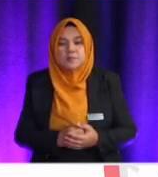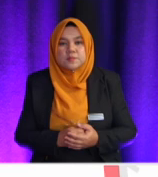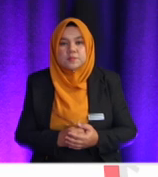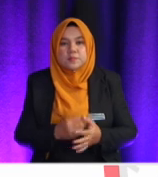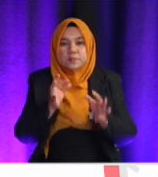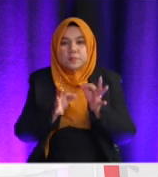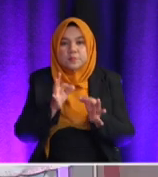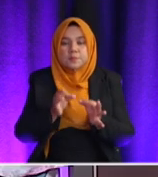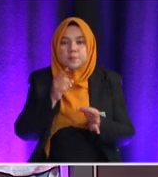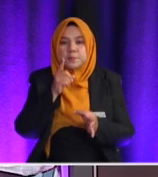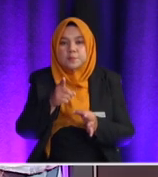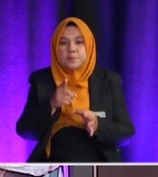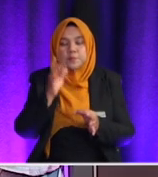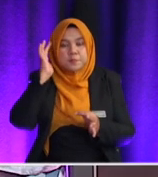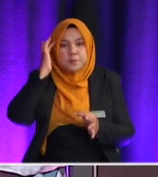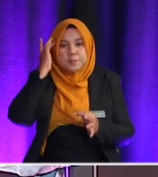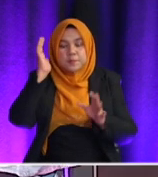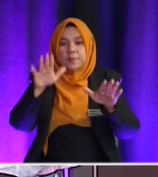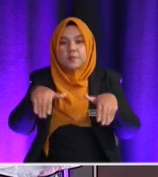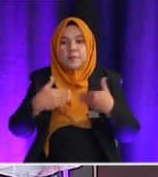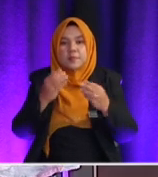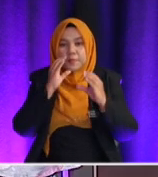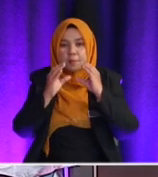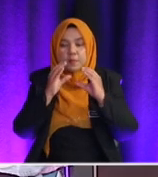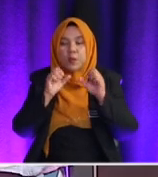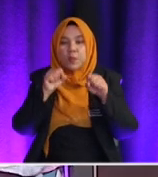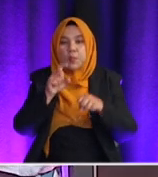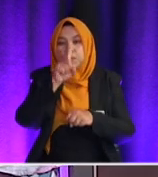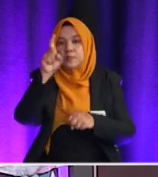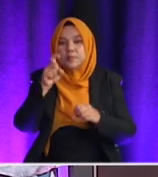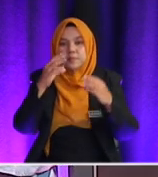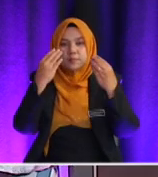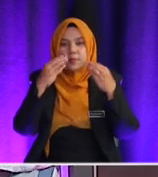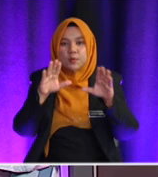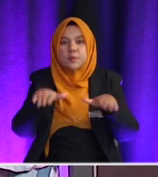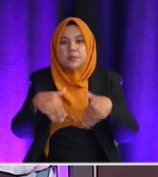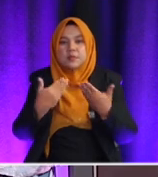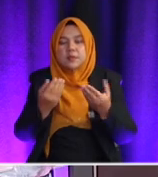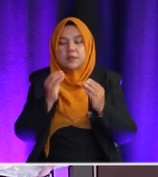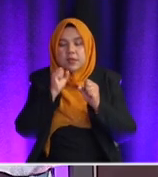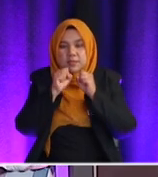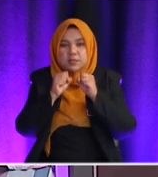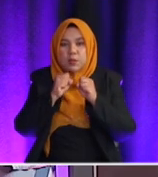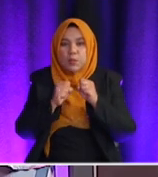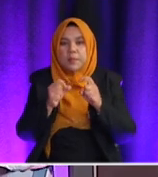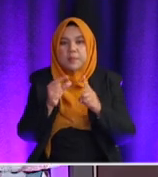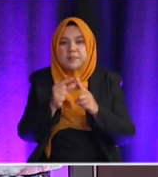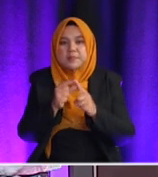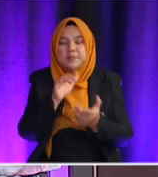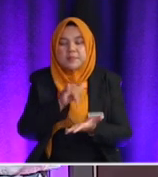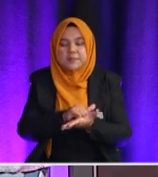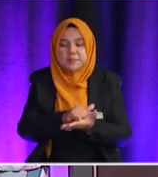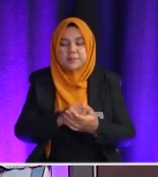you don't know how to pronounce the word, maybe you can ask your teacher to help you and guide you to pronounce the word